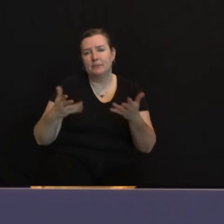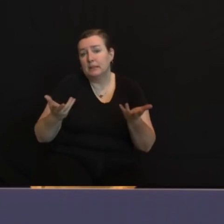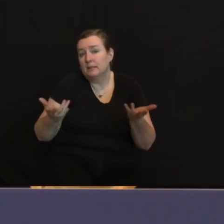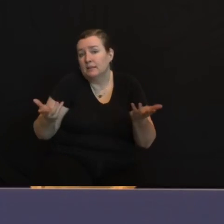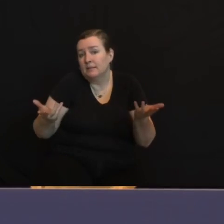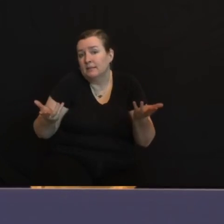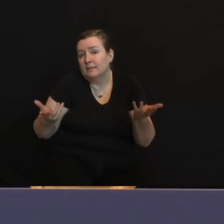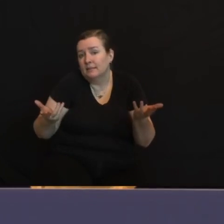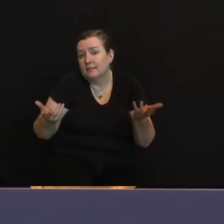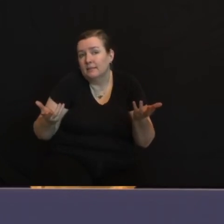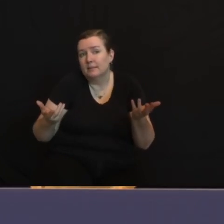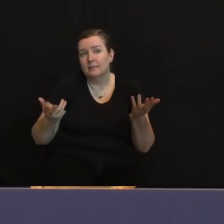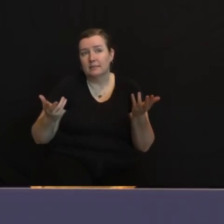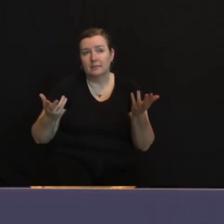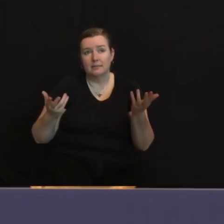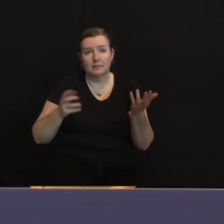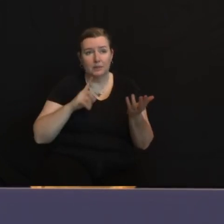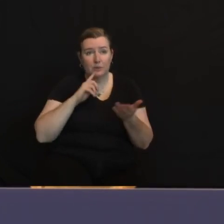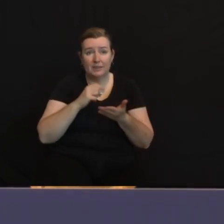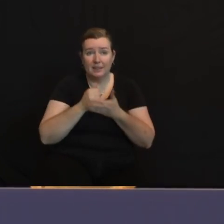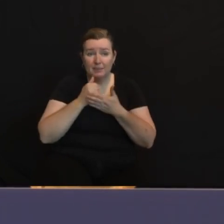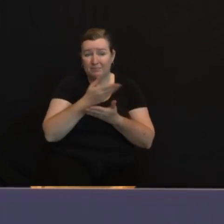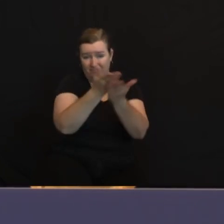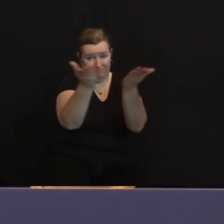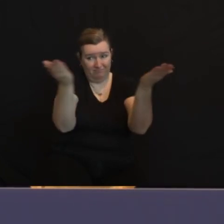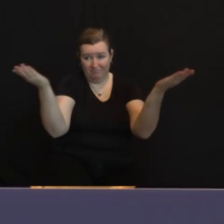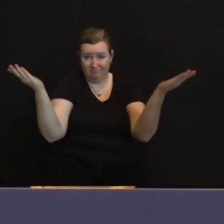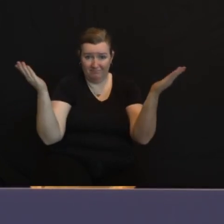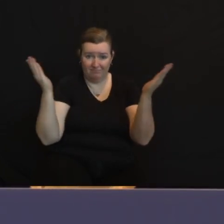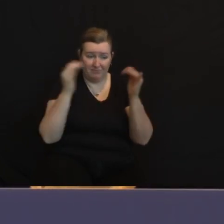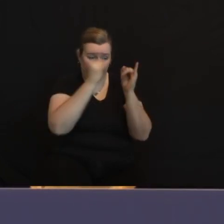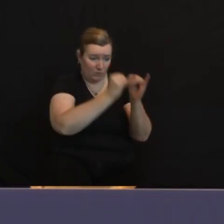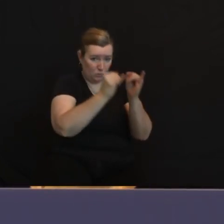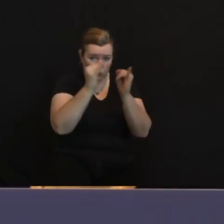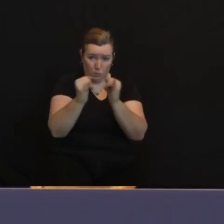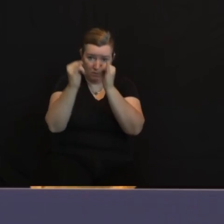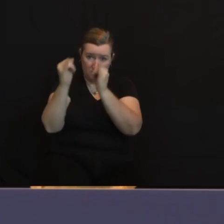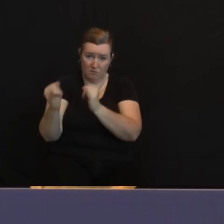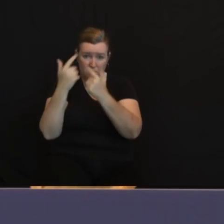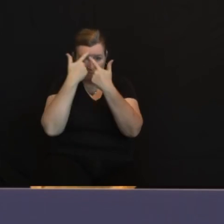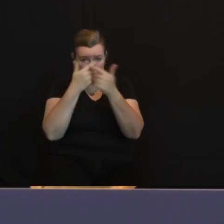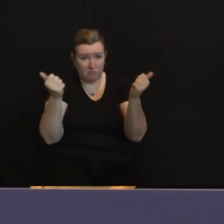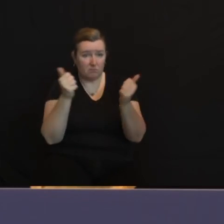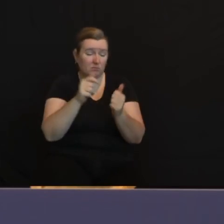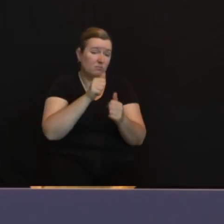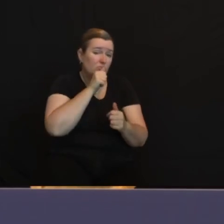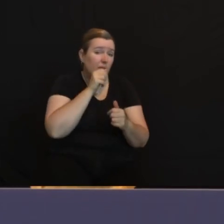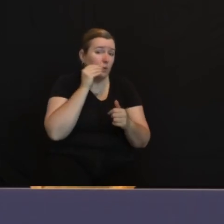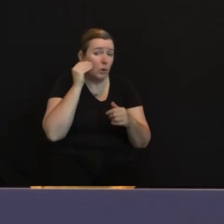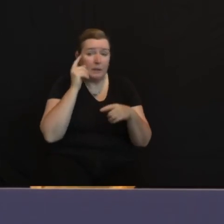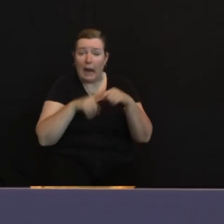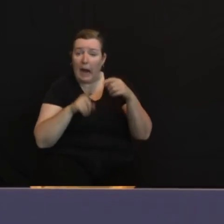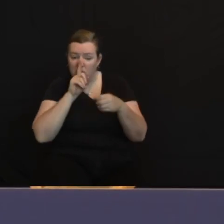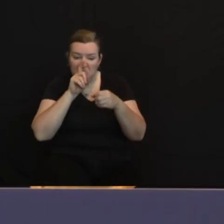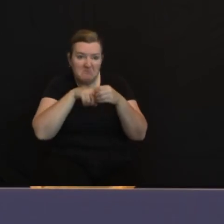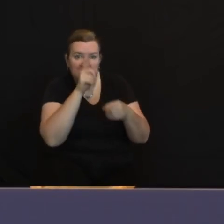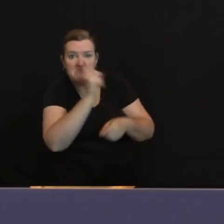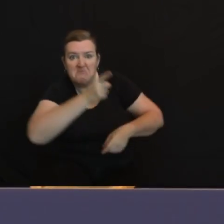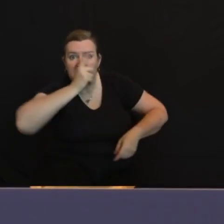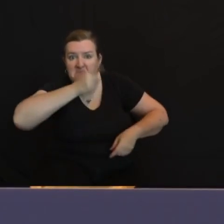that's going to be up to all of us individually to do the right things, particularly when you're in a private setting that we can't regulate and that we can't